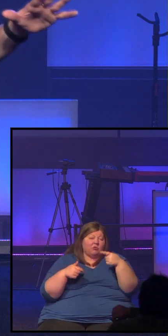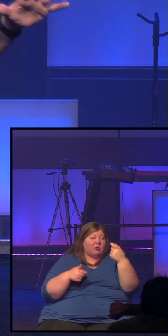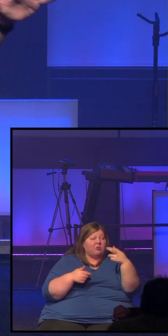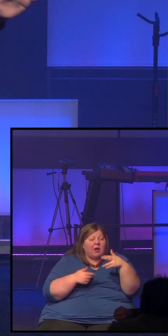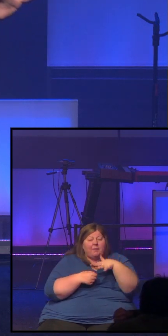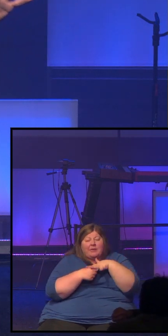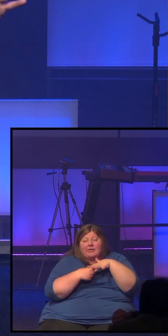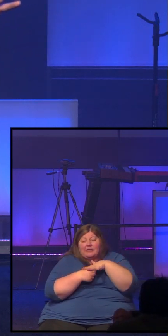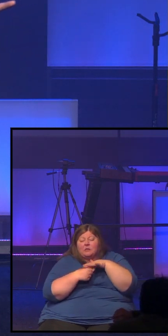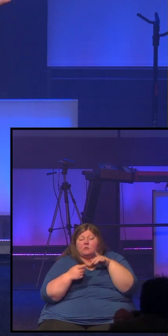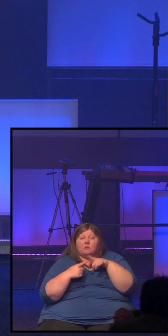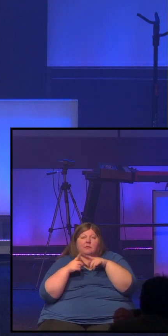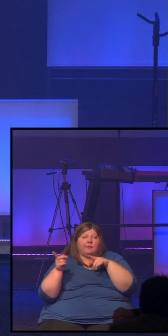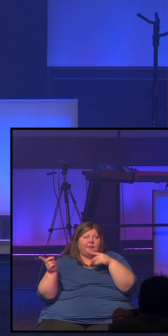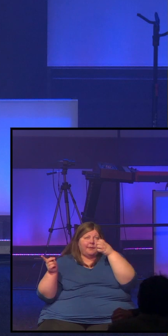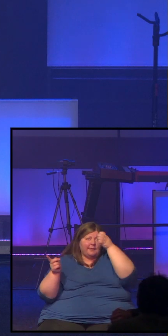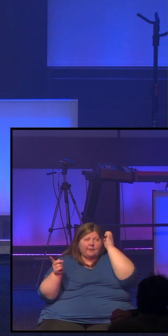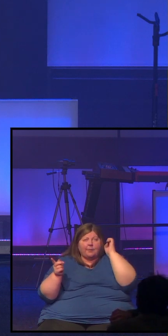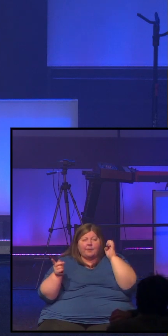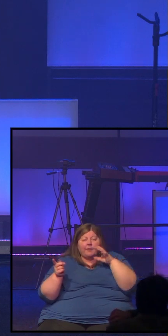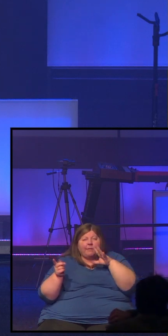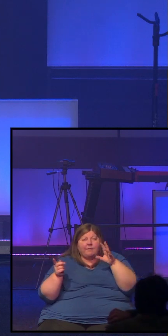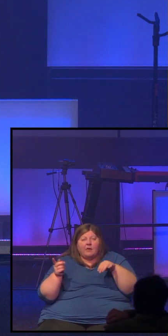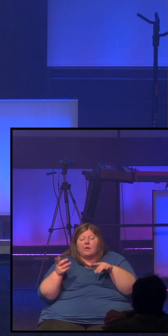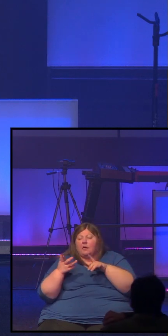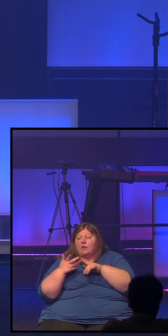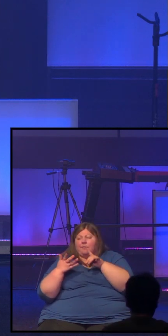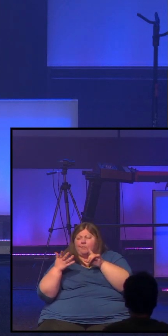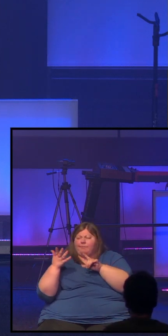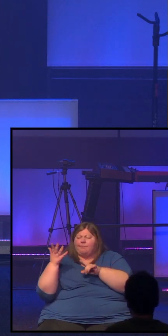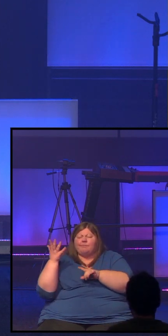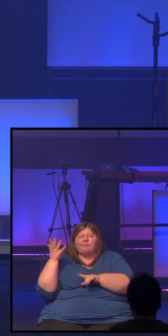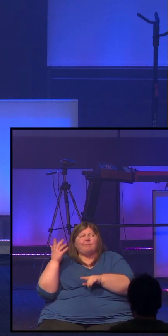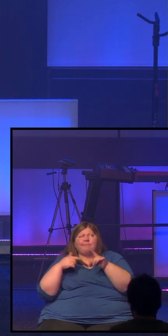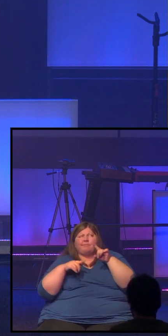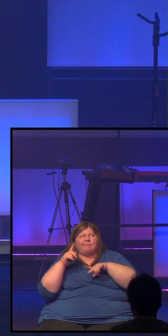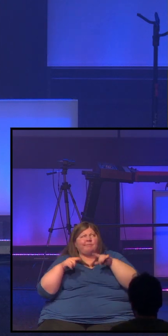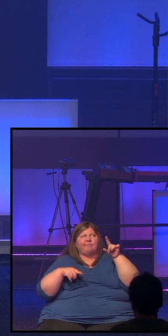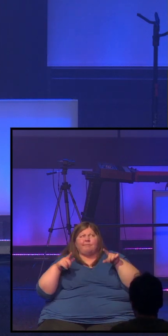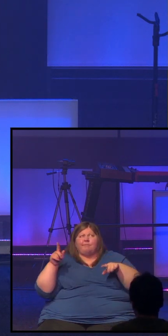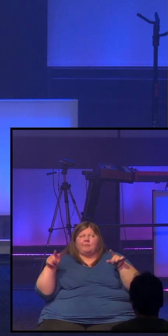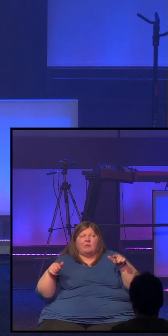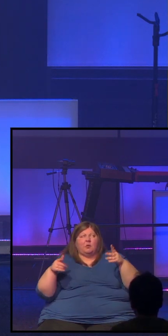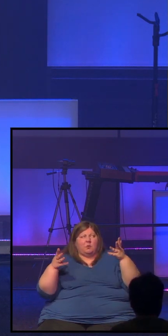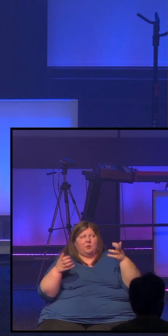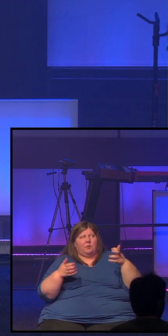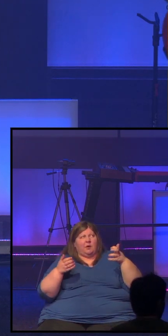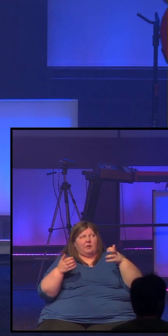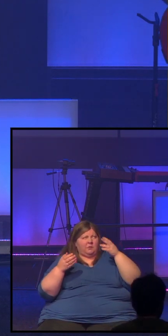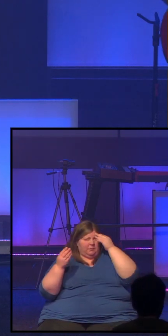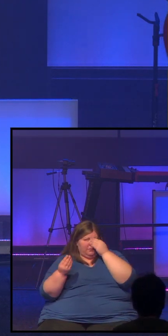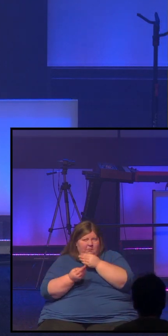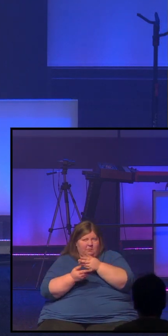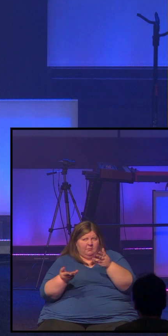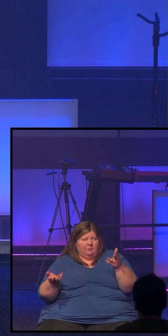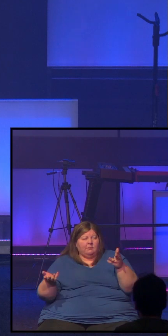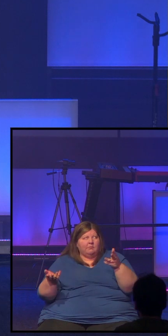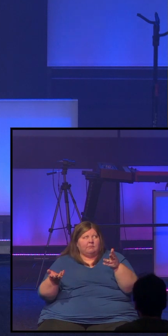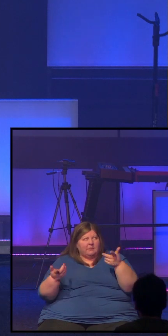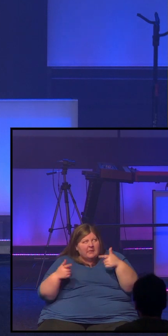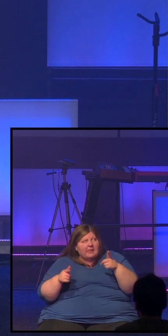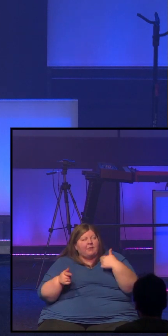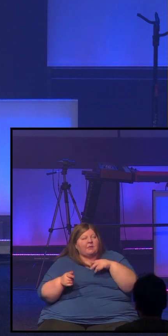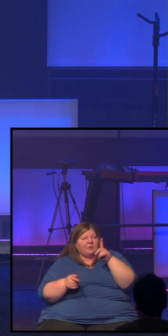whether it be through Ukro, Ethiopia, wherever it is, Lord, we want to be carriers of that message. So allow us to be